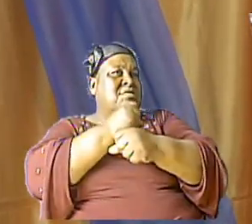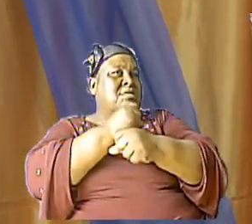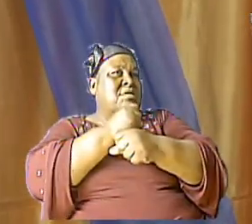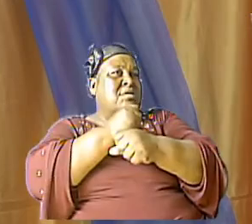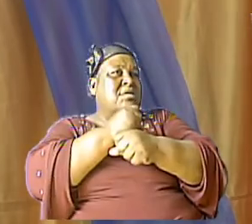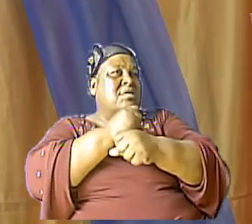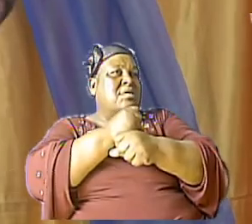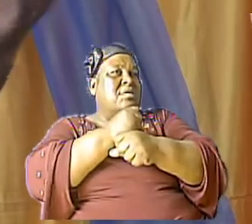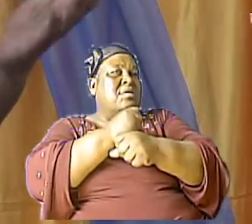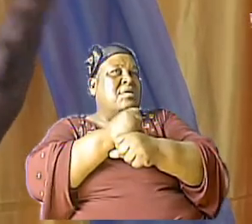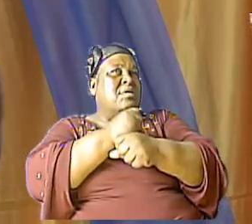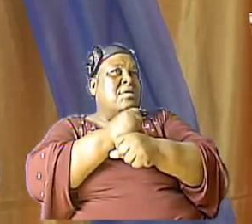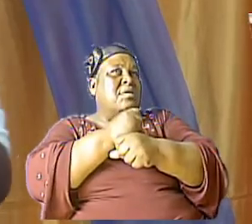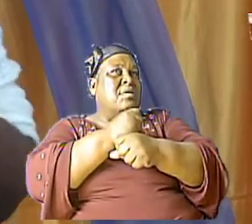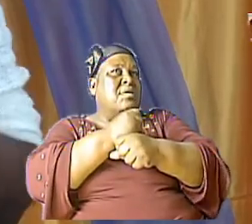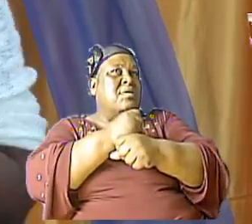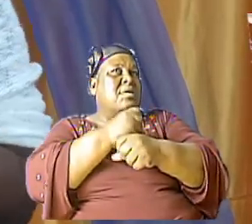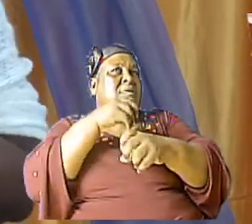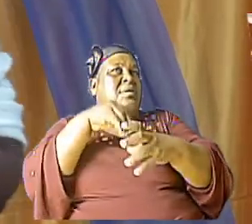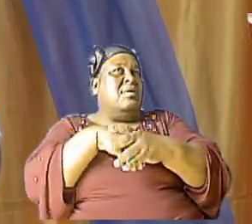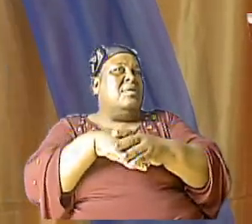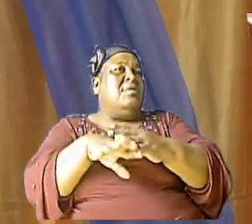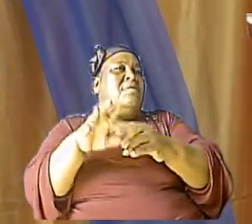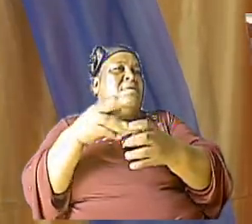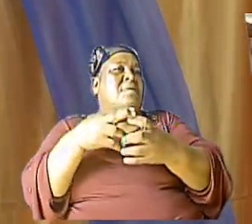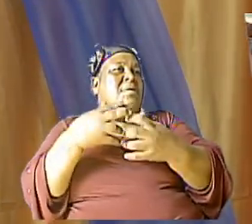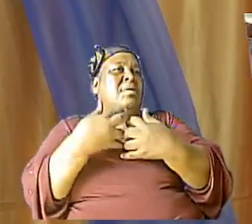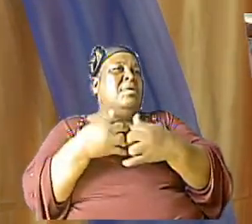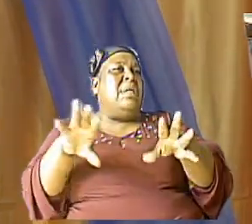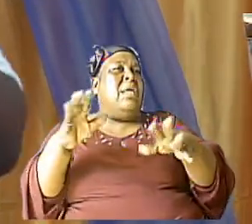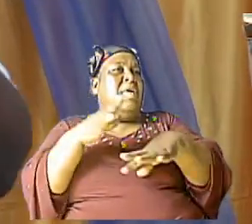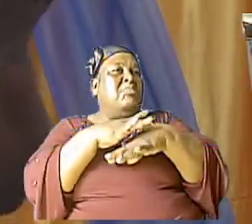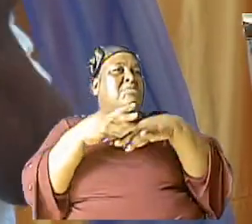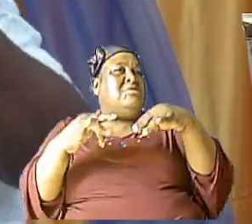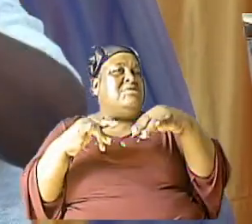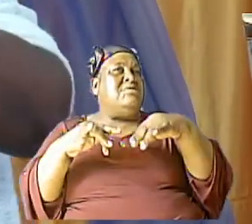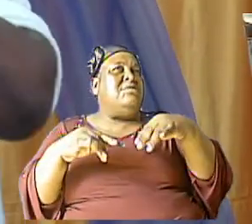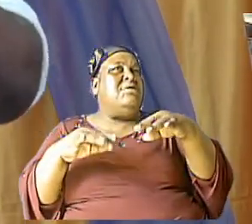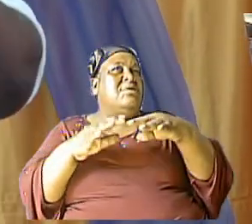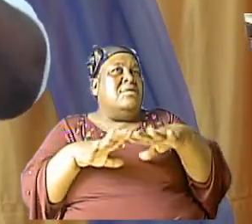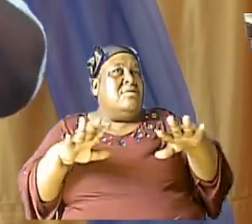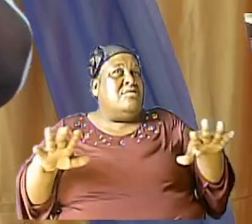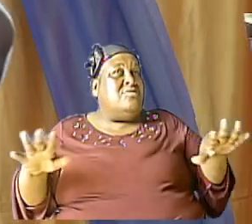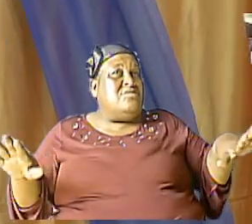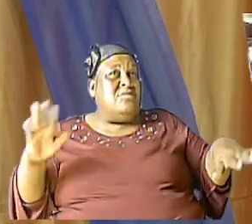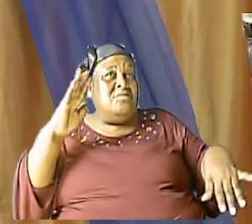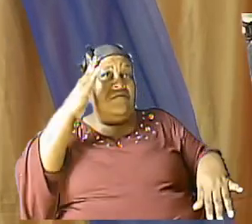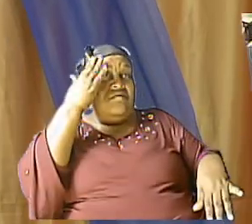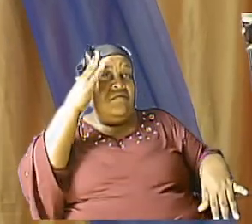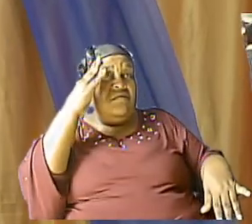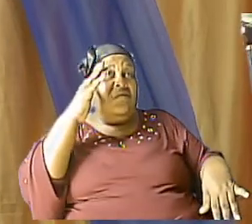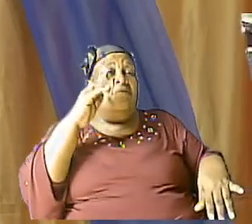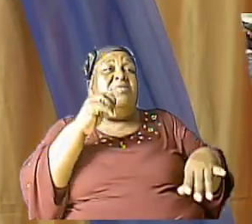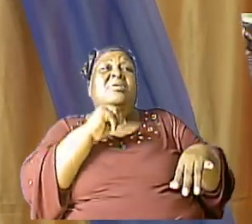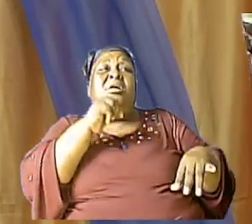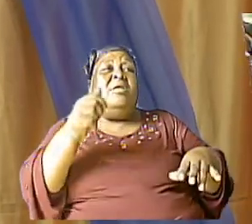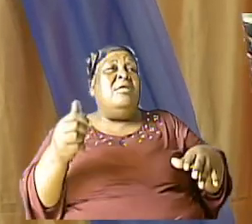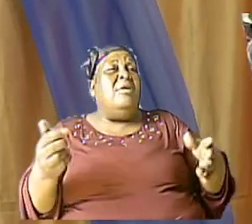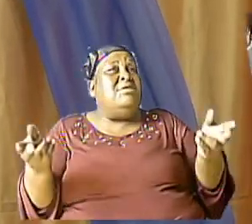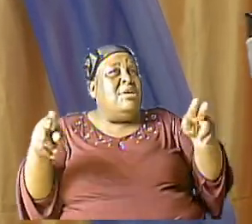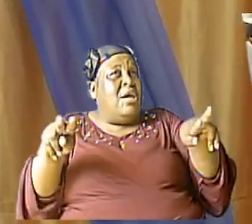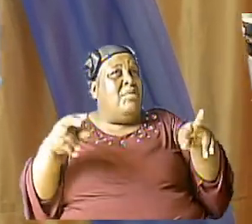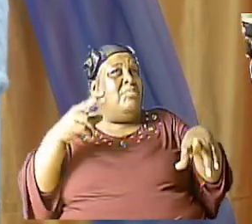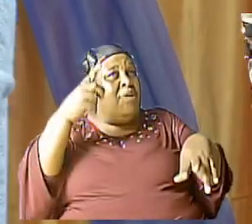Praise God. We were, you know, married. Praise God. And the children seemed it wasn't coming. It wasn't happening for